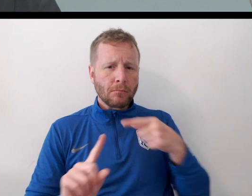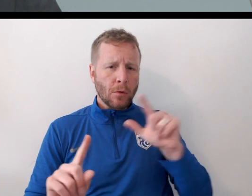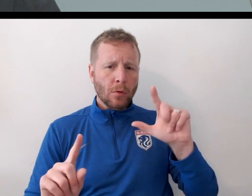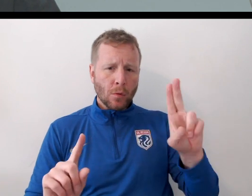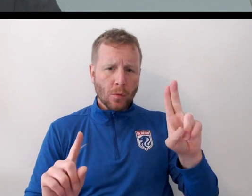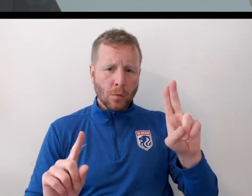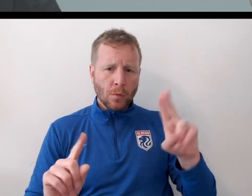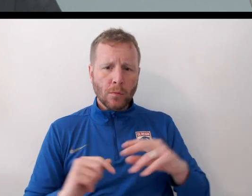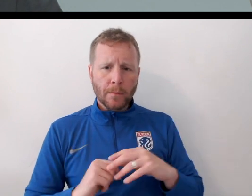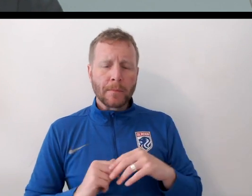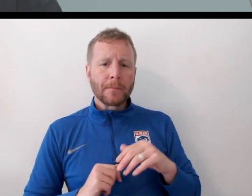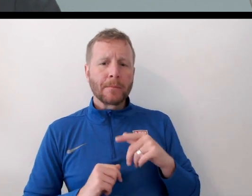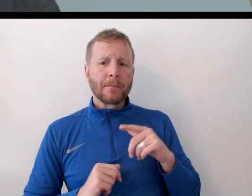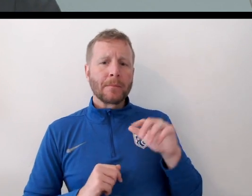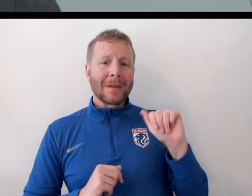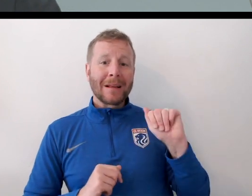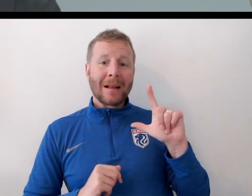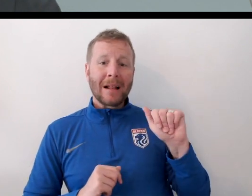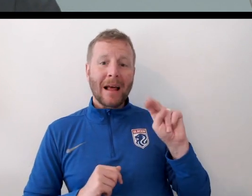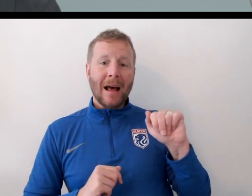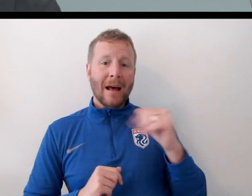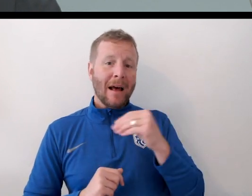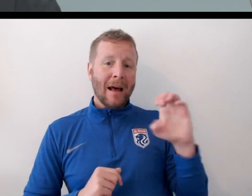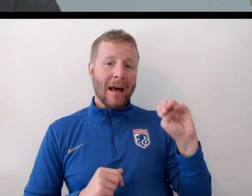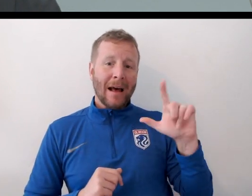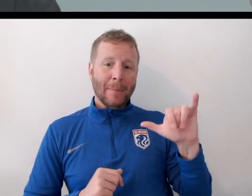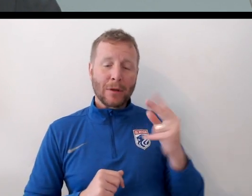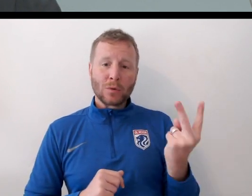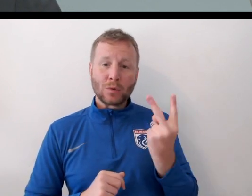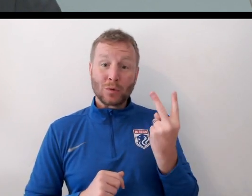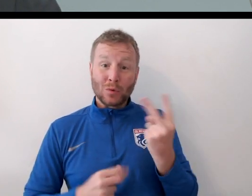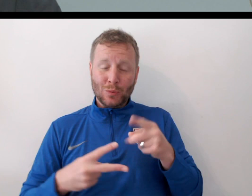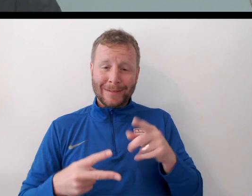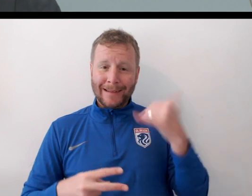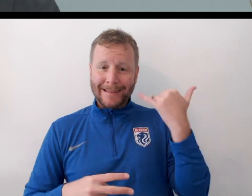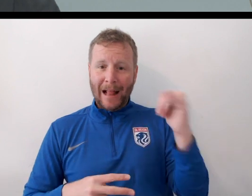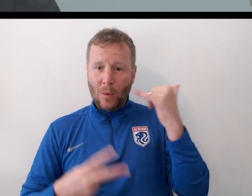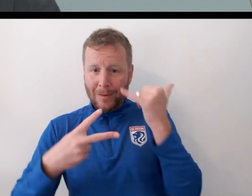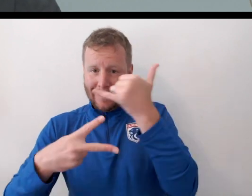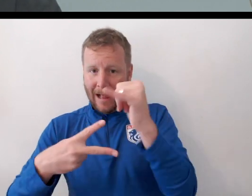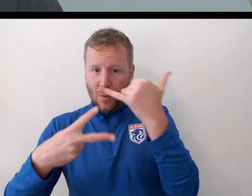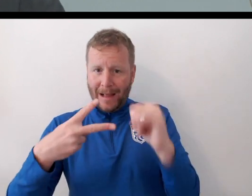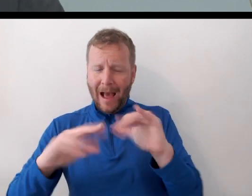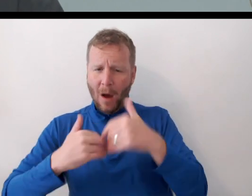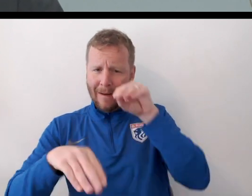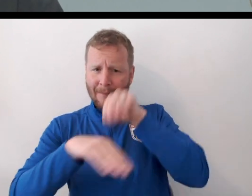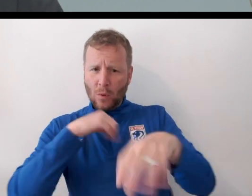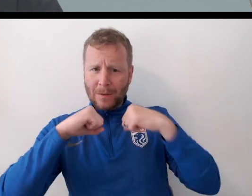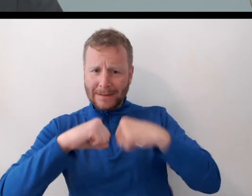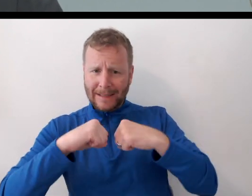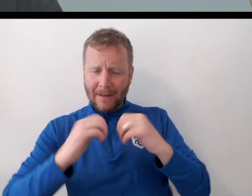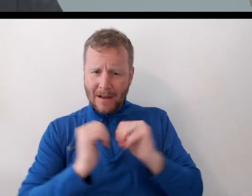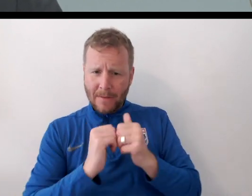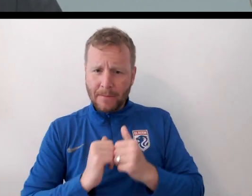Lou, Alana and Emily got early yellows. How did that affect the defensive presence in the first half? Yeah, I mean,